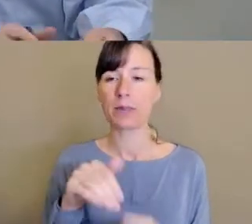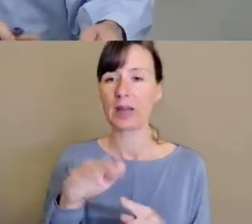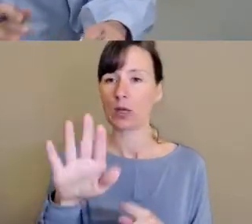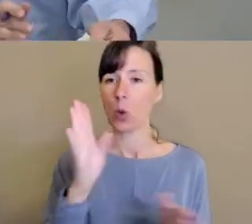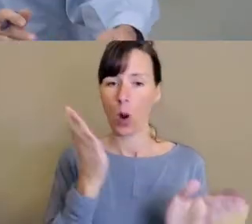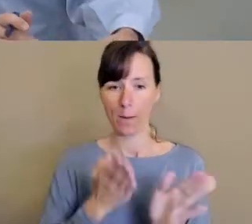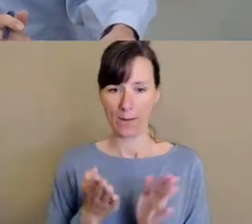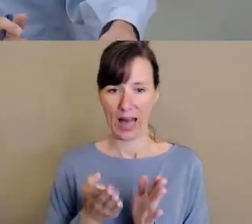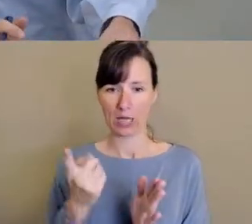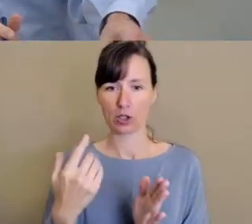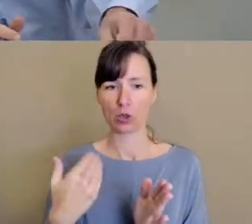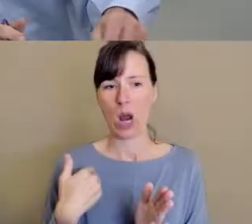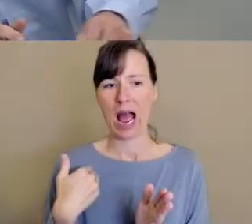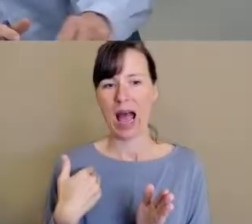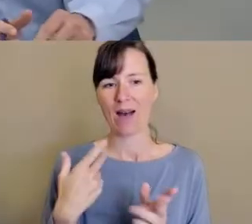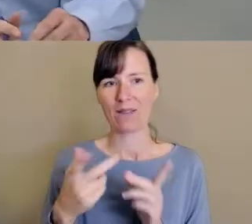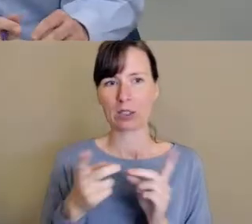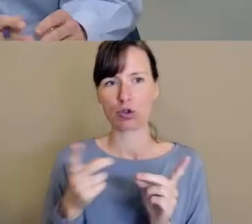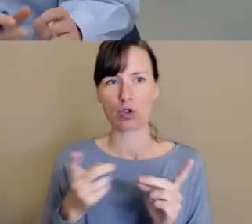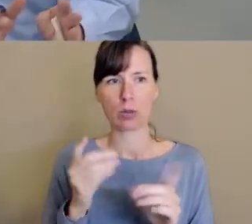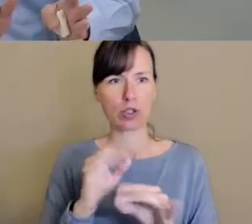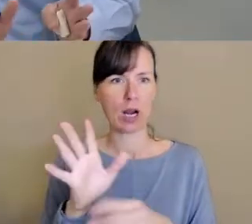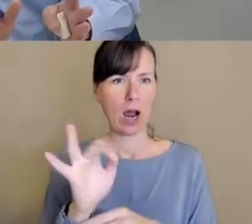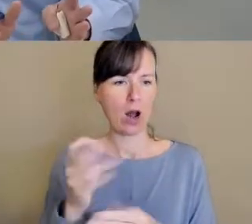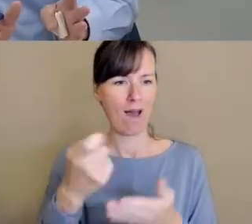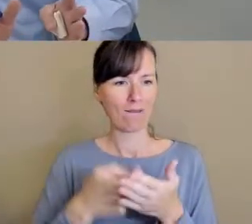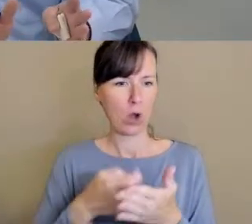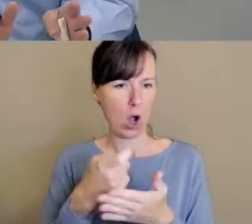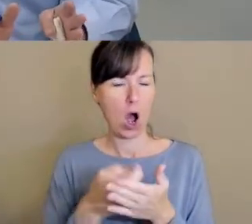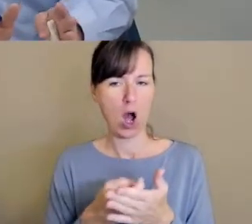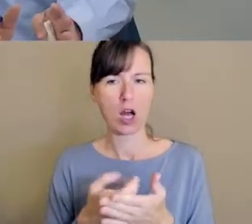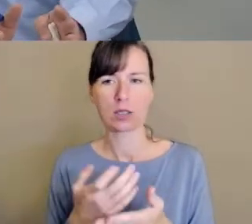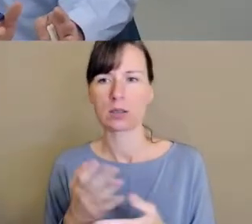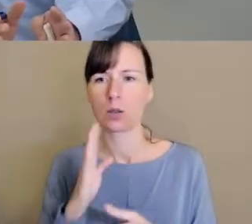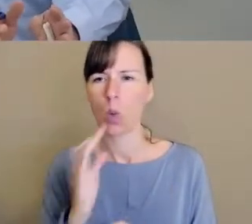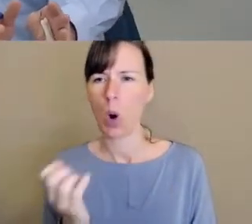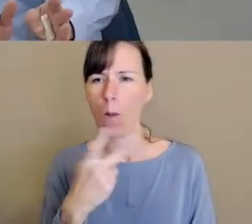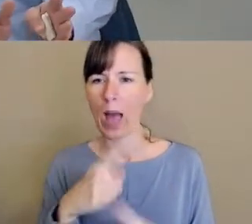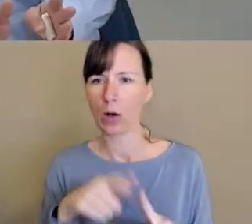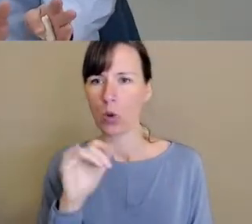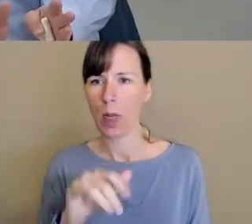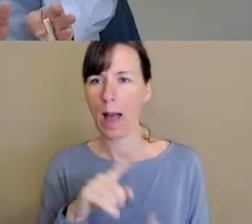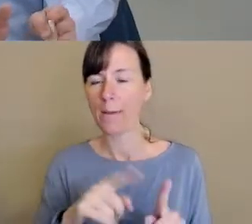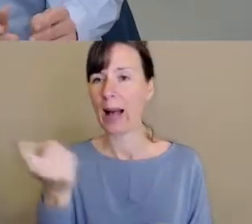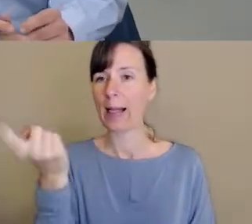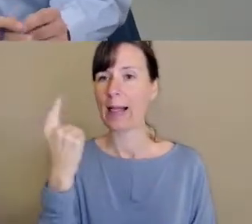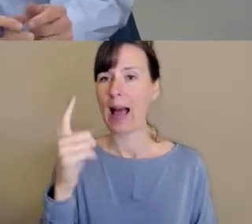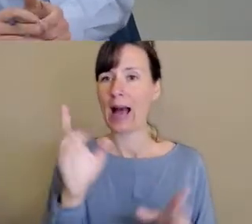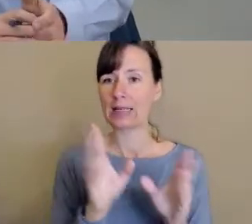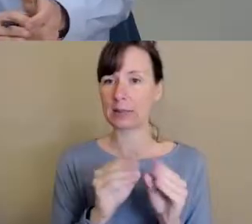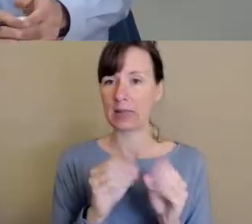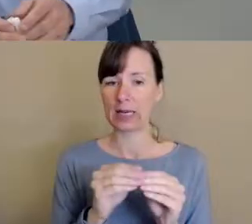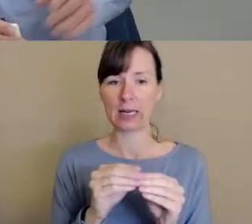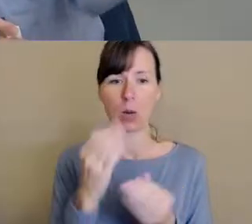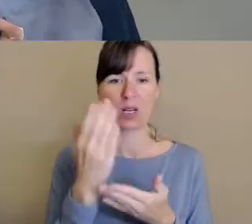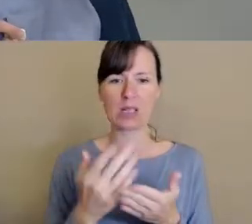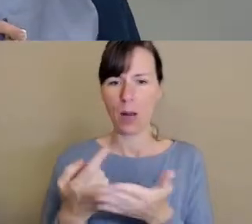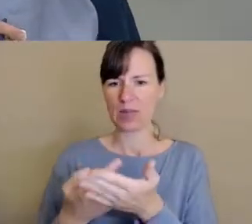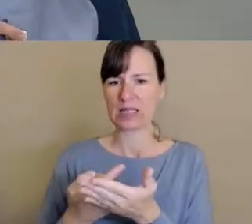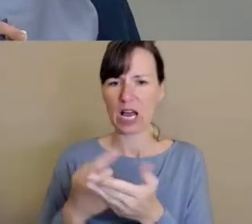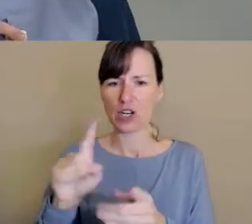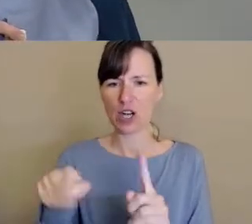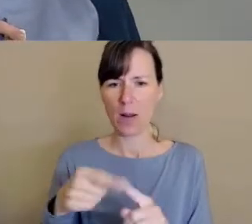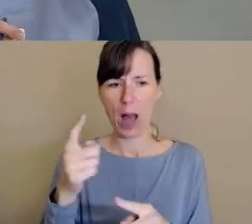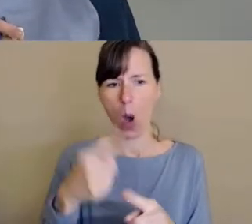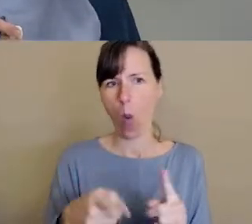back to that. But I believe at the last meeting, there were some discussions or questions about what the fence would look like. So we do